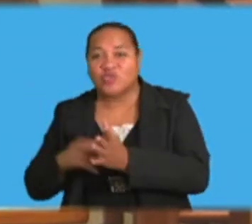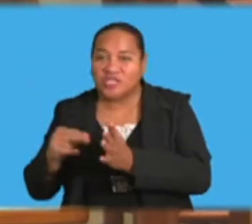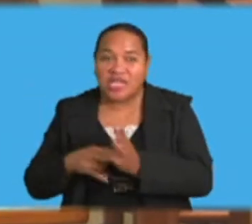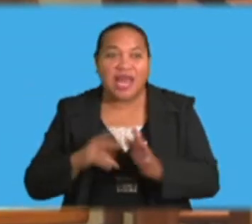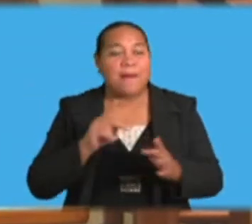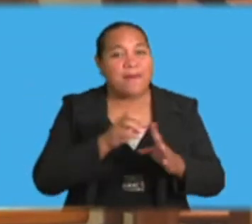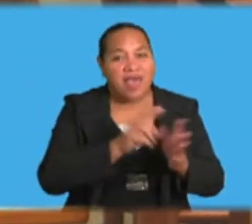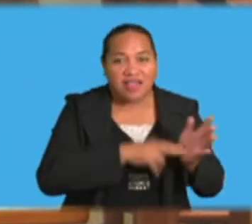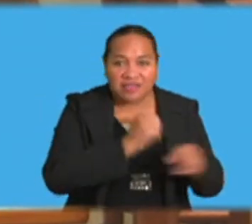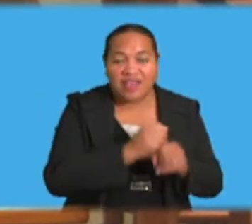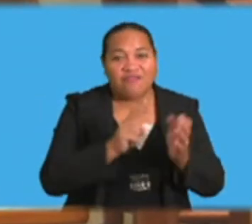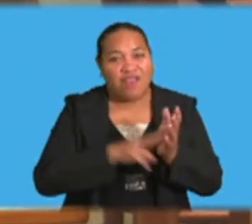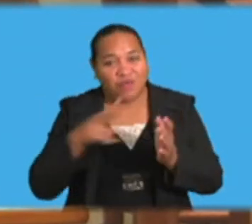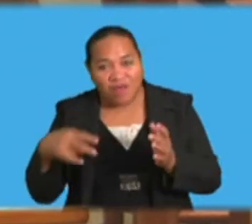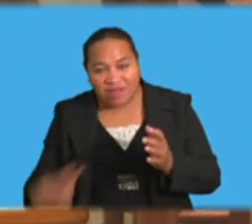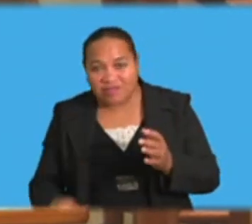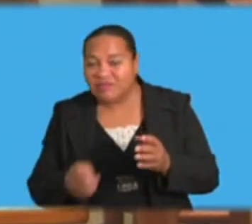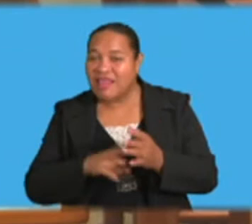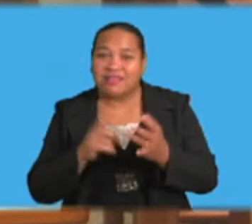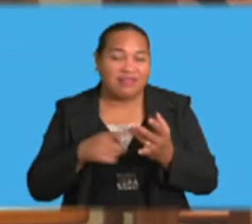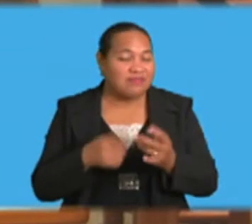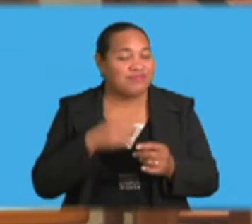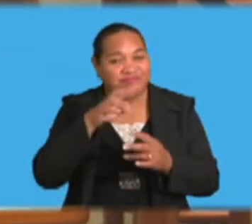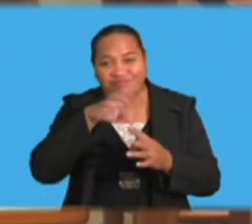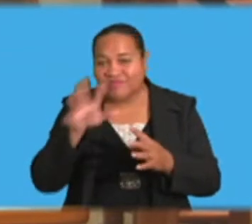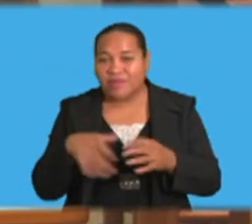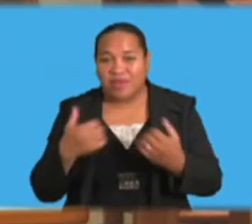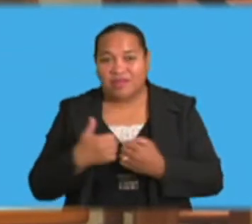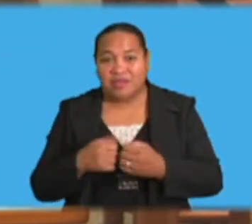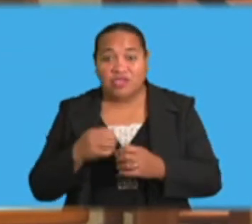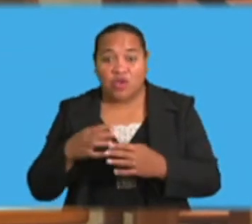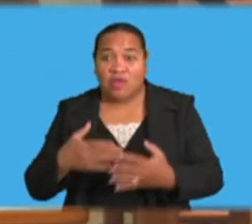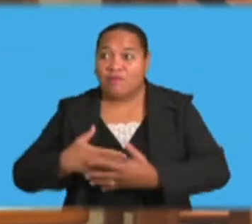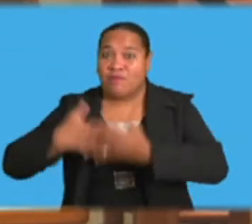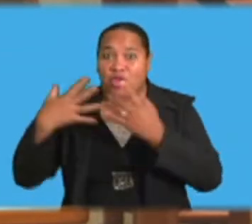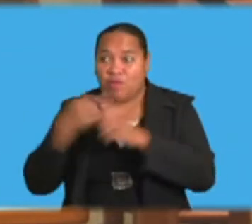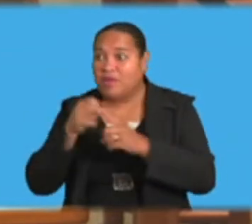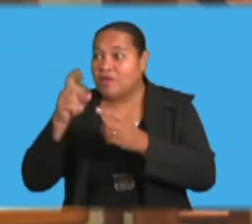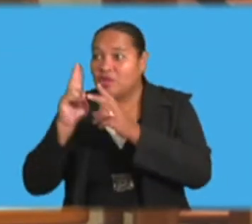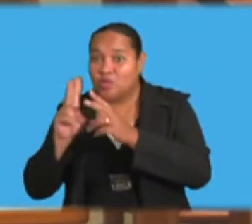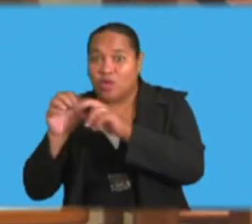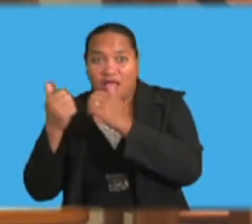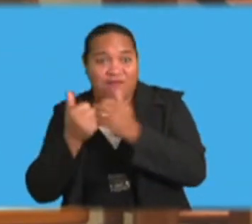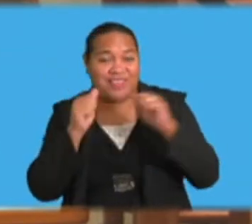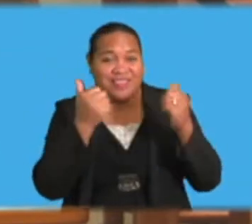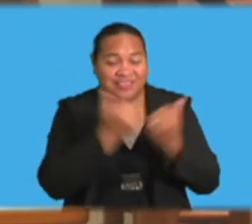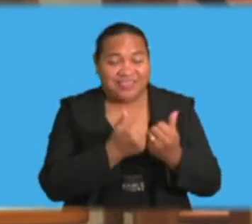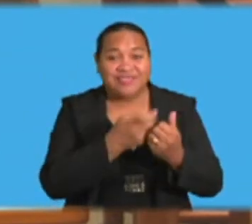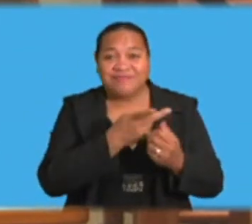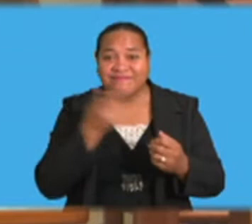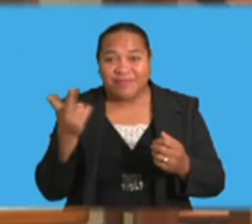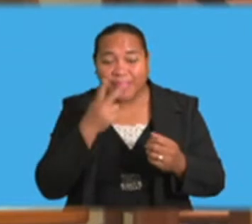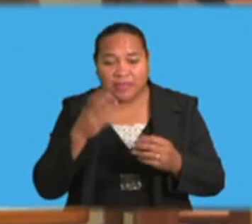Guinea, Vanuatu, and Palau. Because of the huge impact of the two covenants will have a marked effect on the